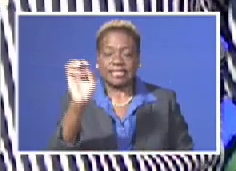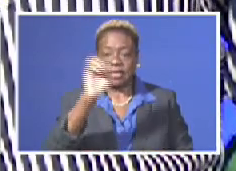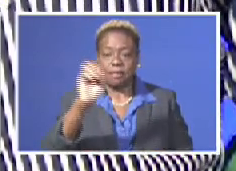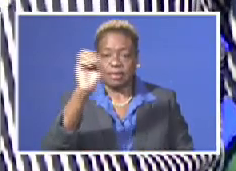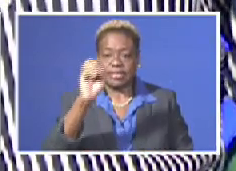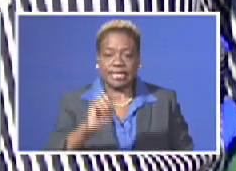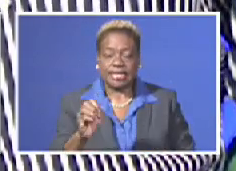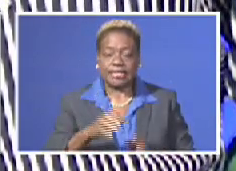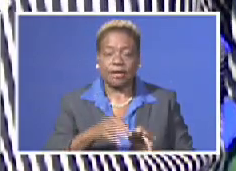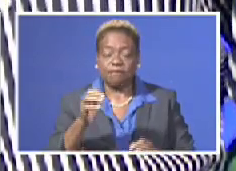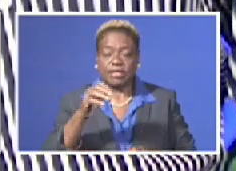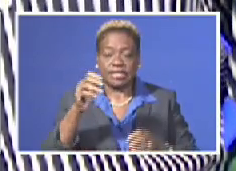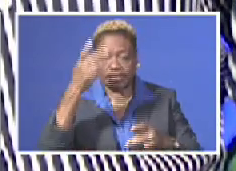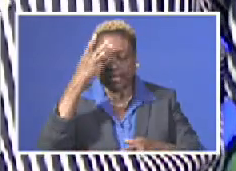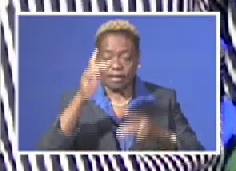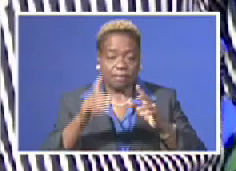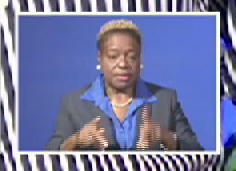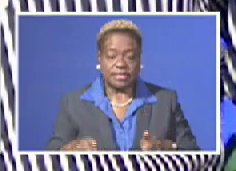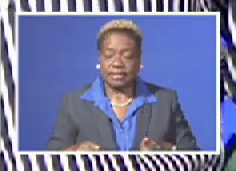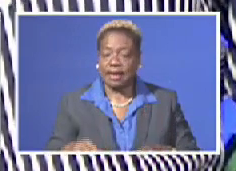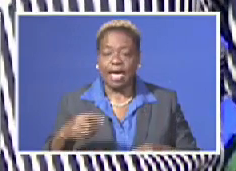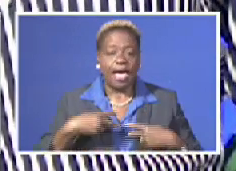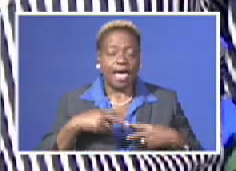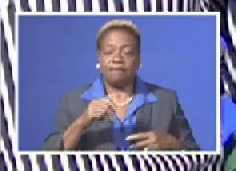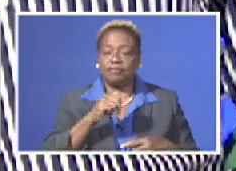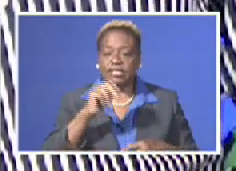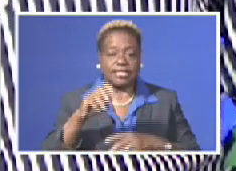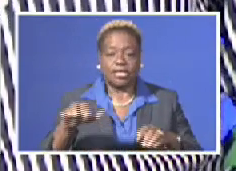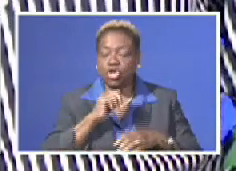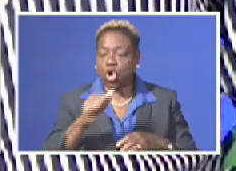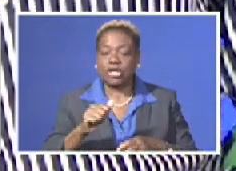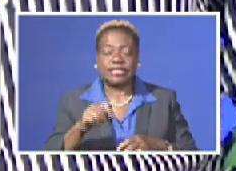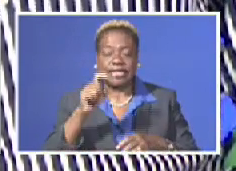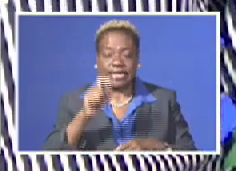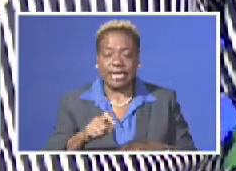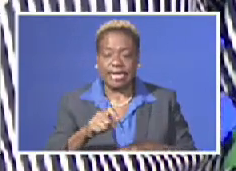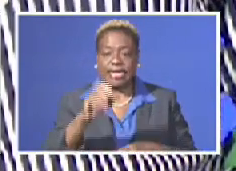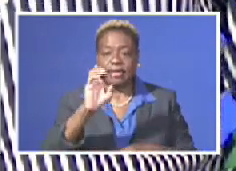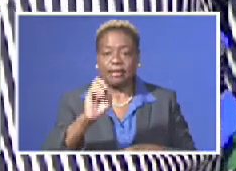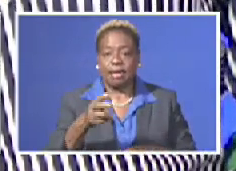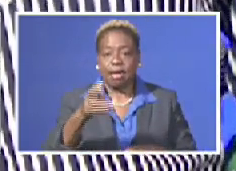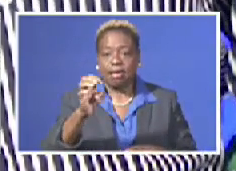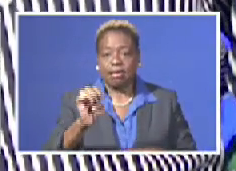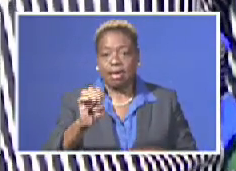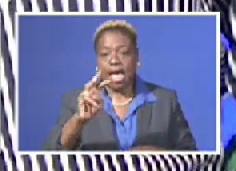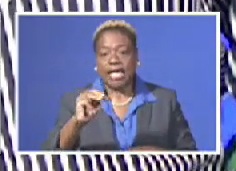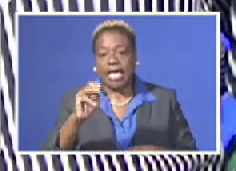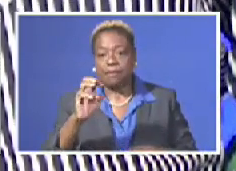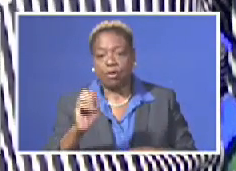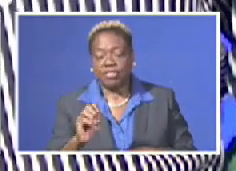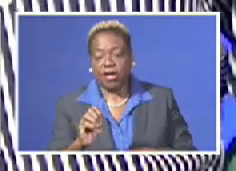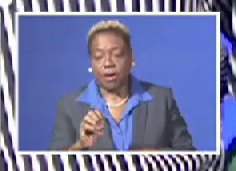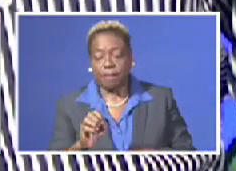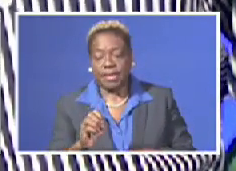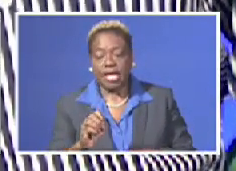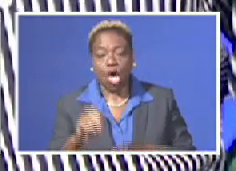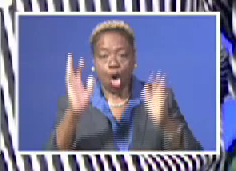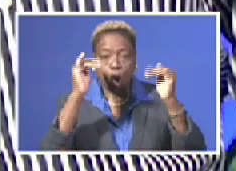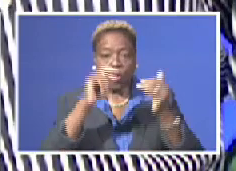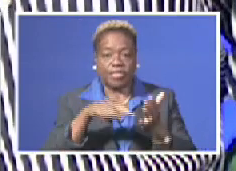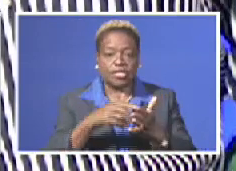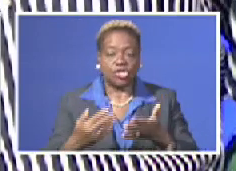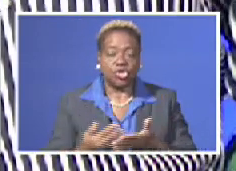required chemotherapy after the SMART treatment. Again, while early detection is key, officials hope that this new treatment will